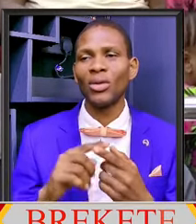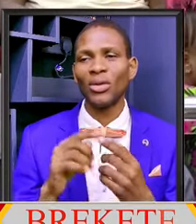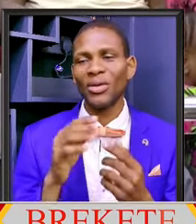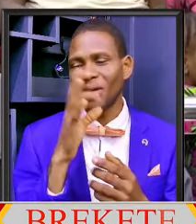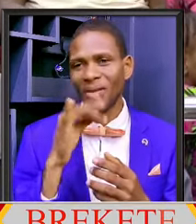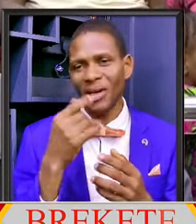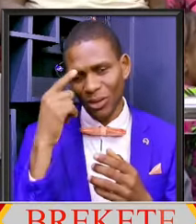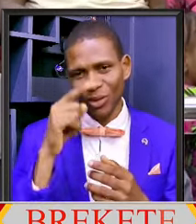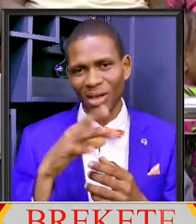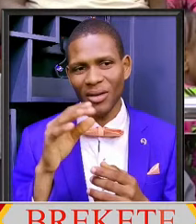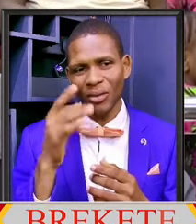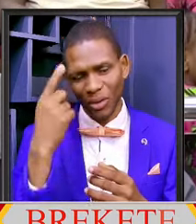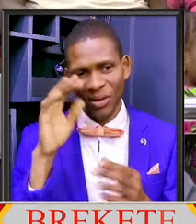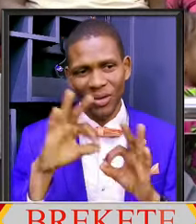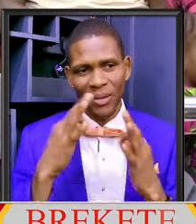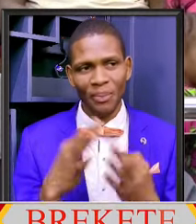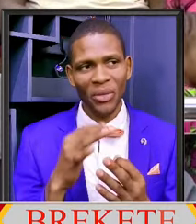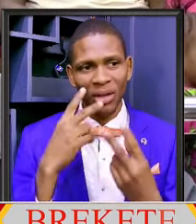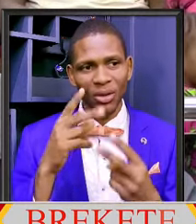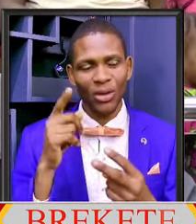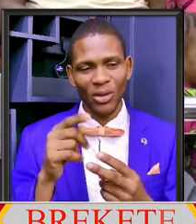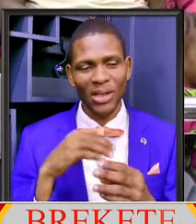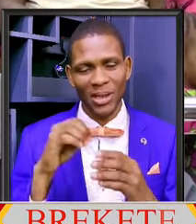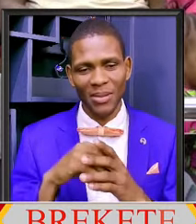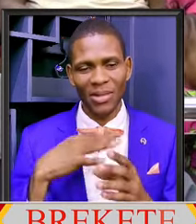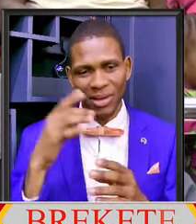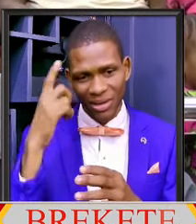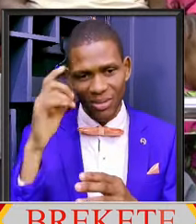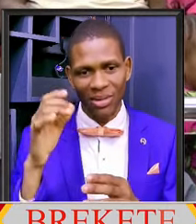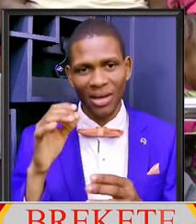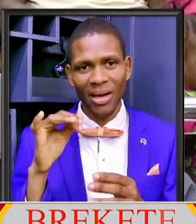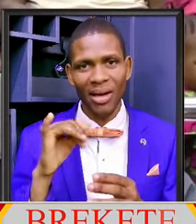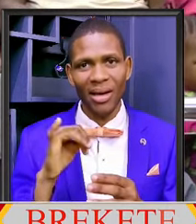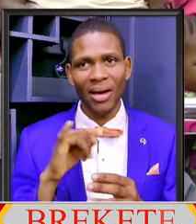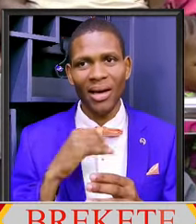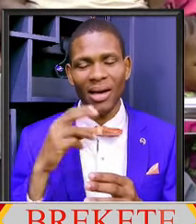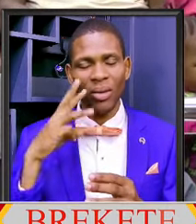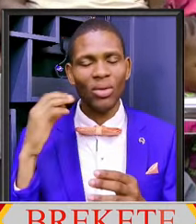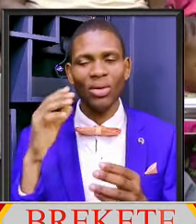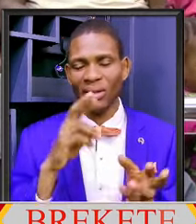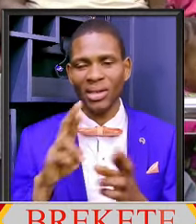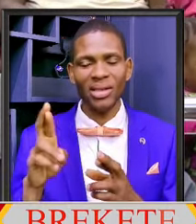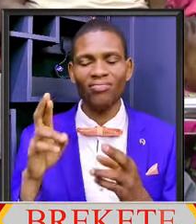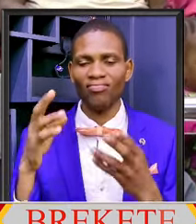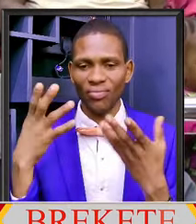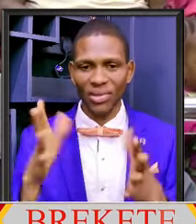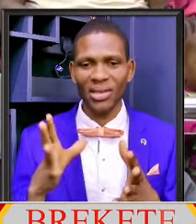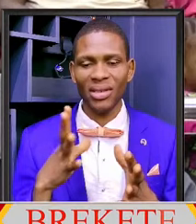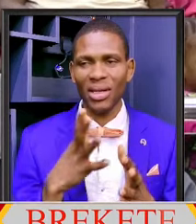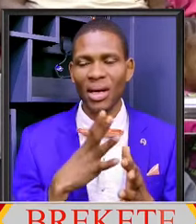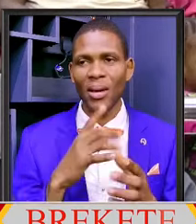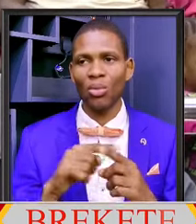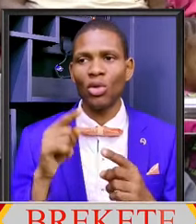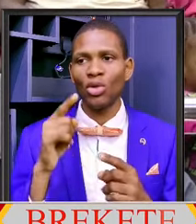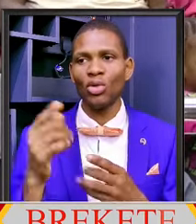for you and your family, because I saw you in my dream like I was already finished, like everything was just going, but you brought back my